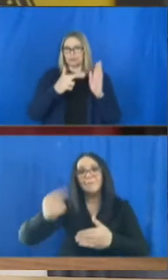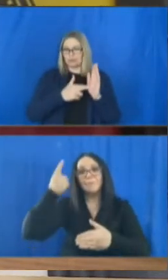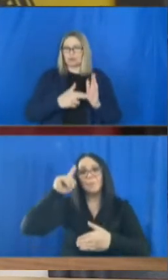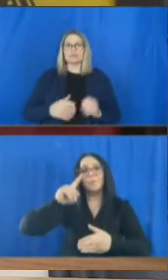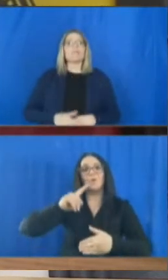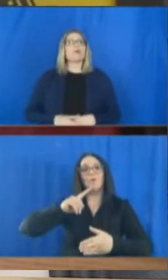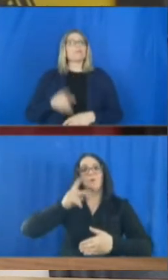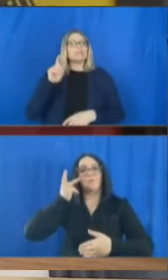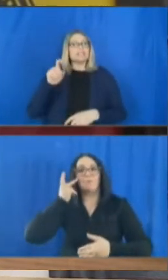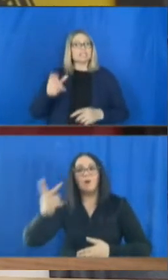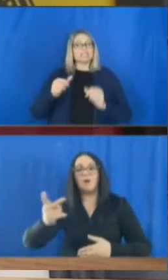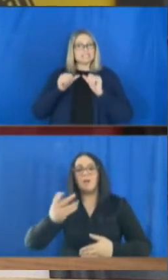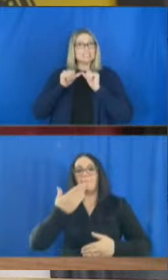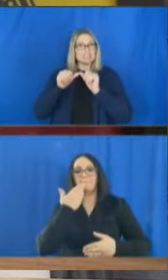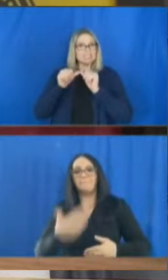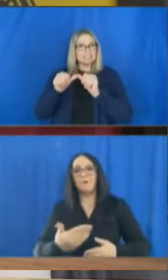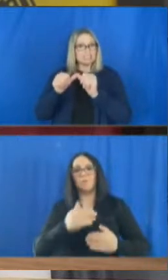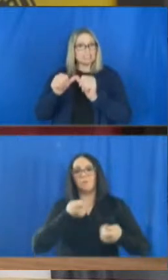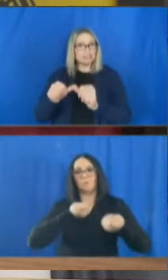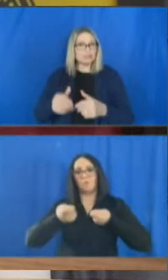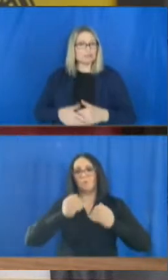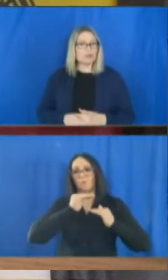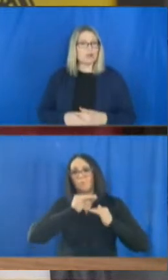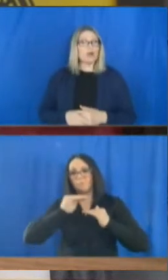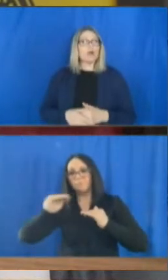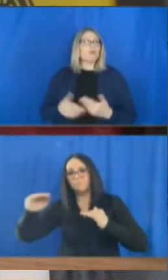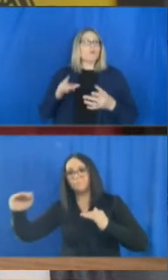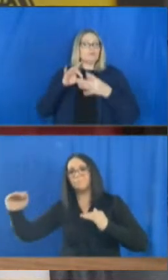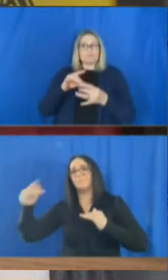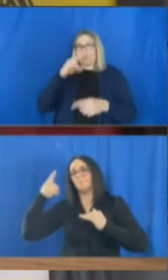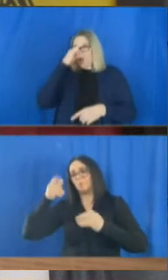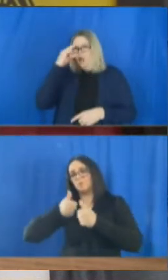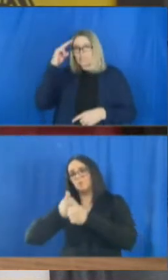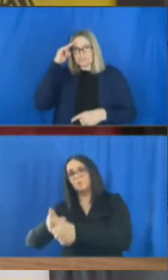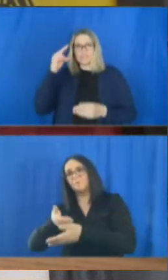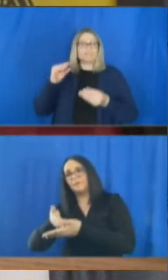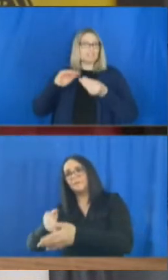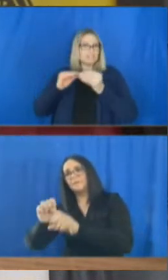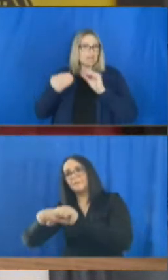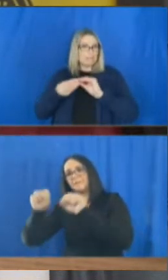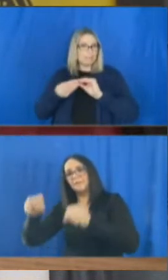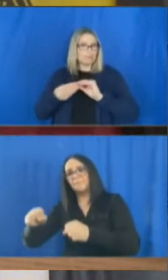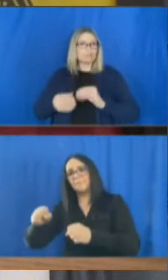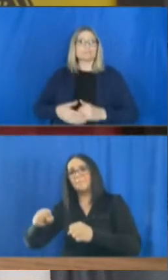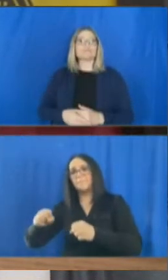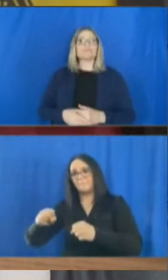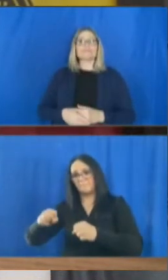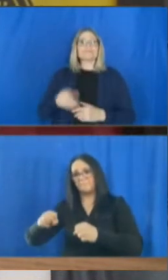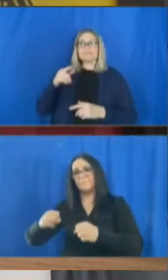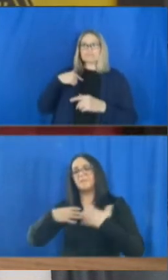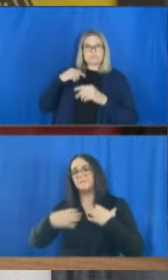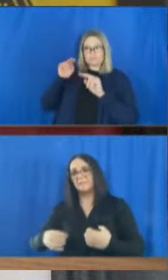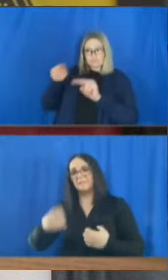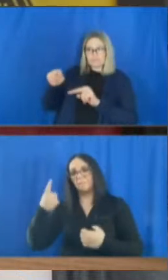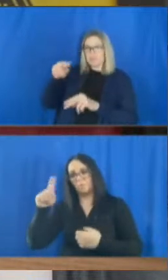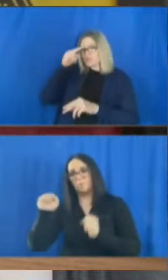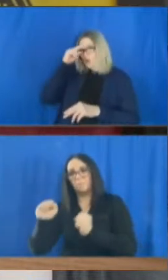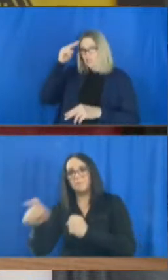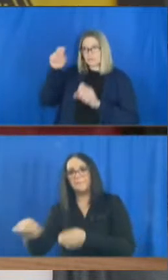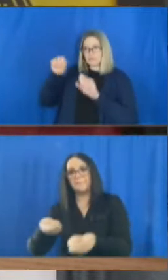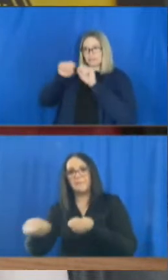follow-up? I guess just more to that point, I'm wondering if we will need that documentation to go to